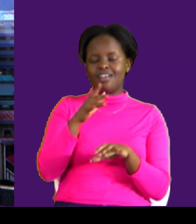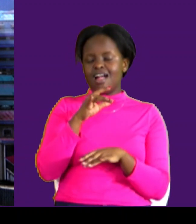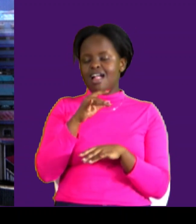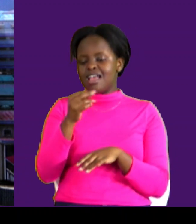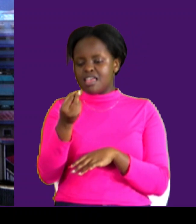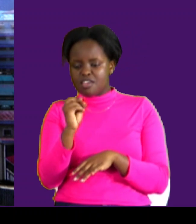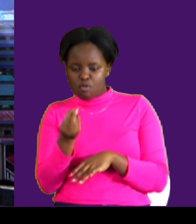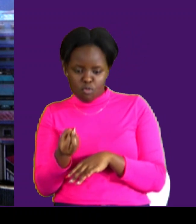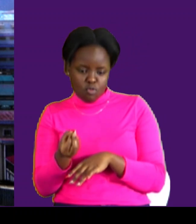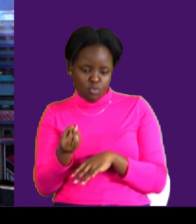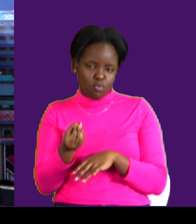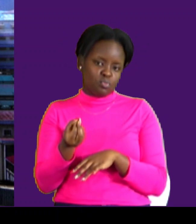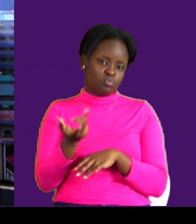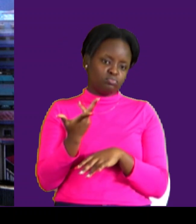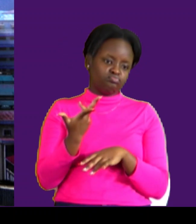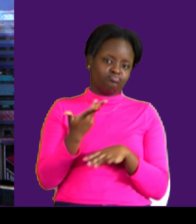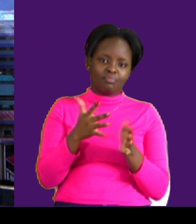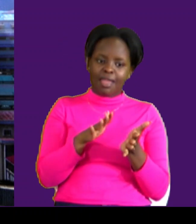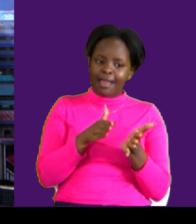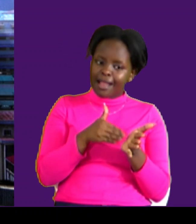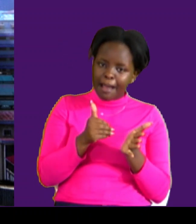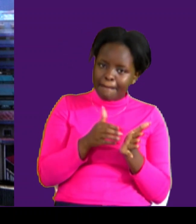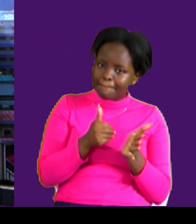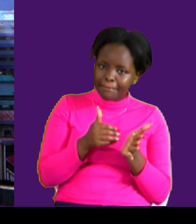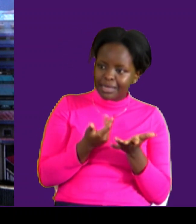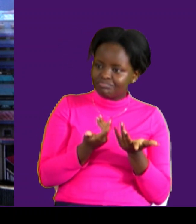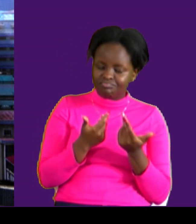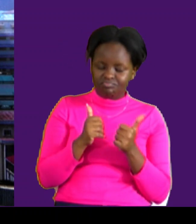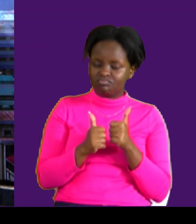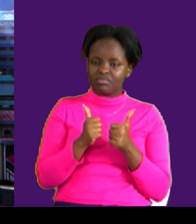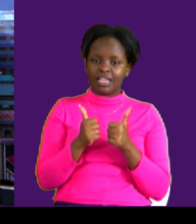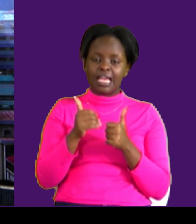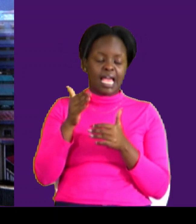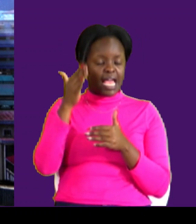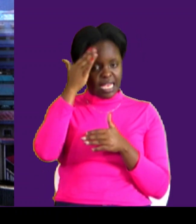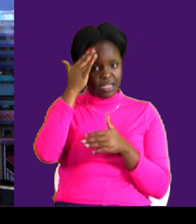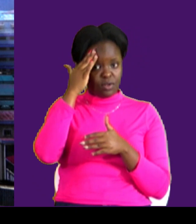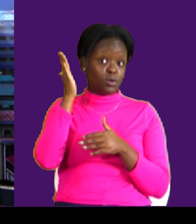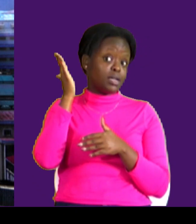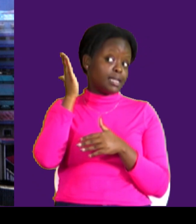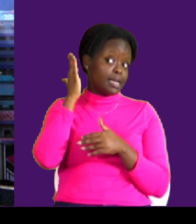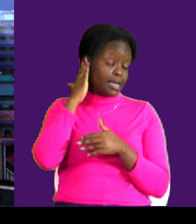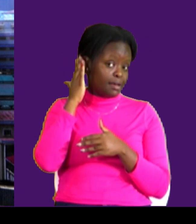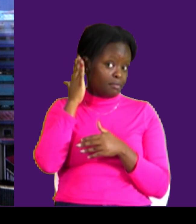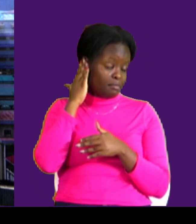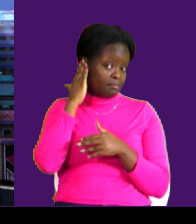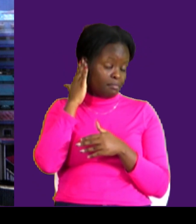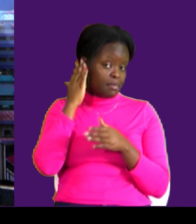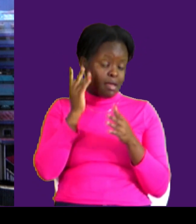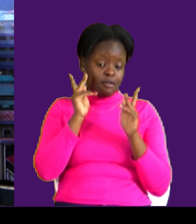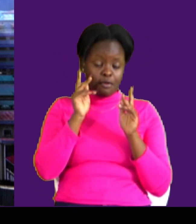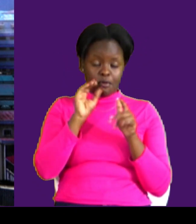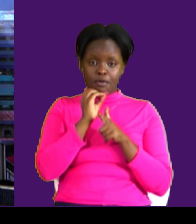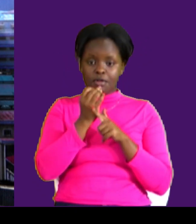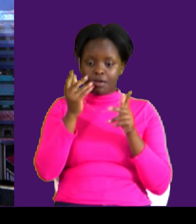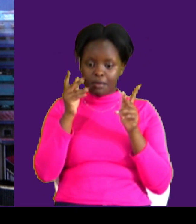These languages are all there, but mostly I know the deaf persons or those persons with disability,